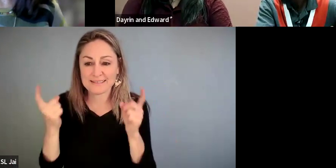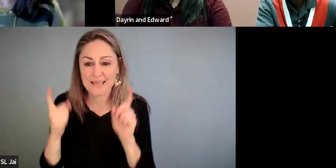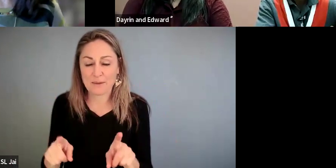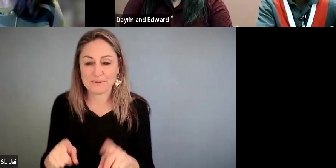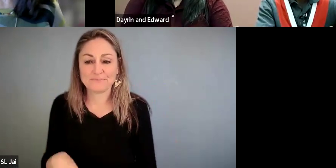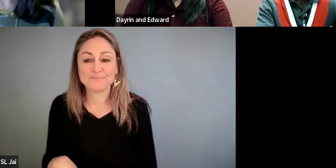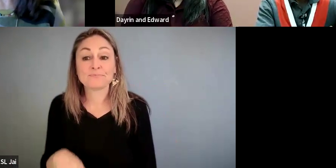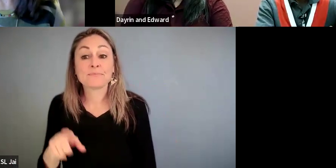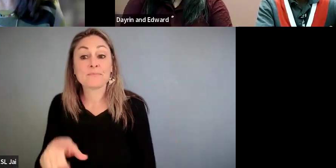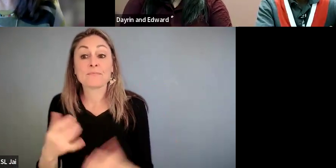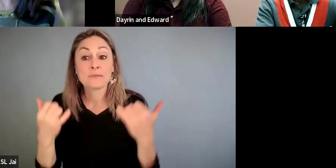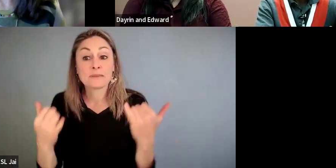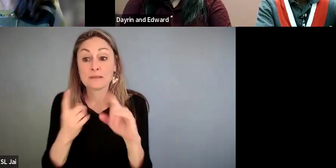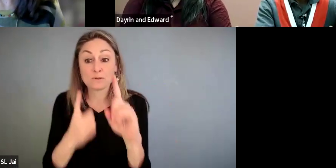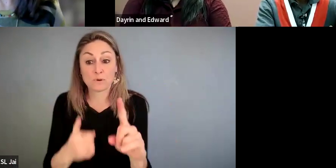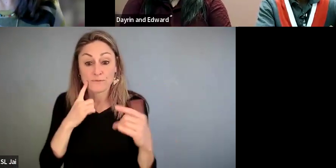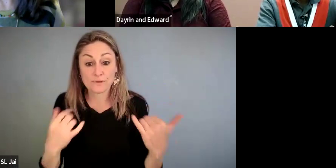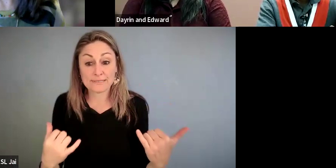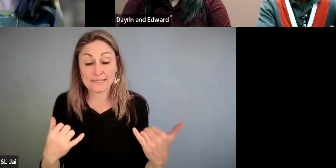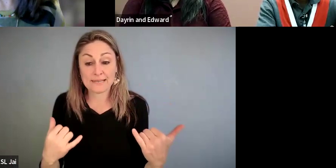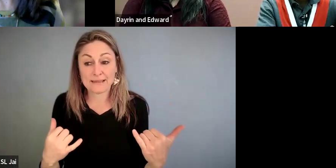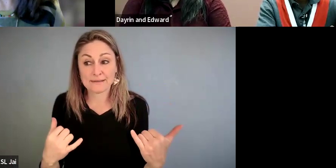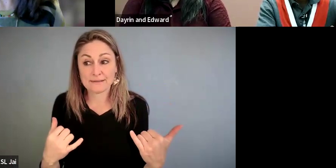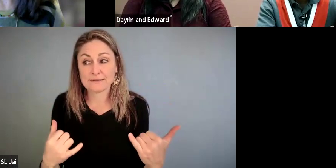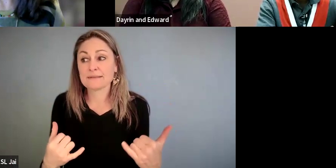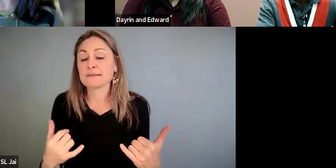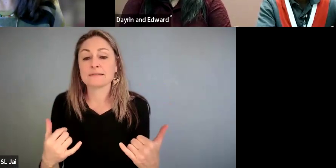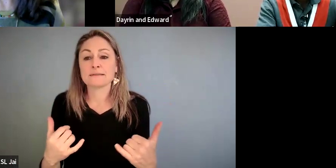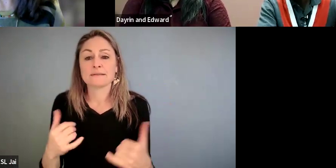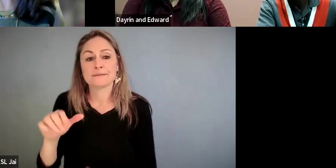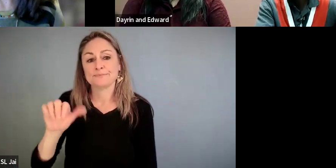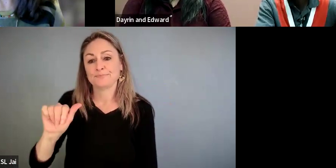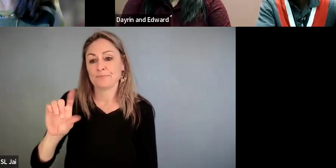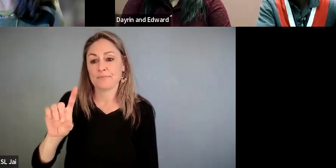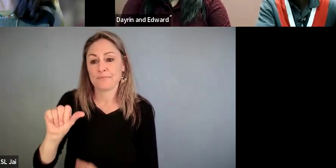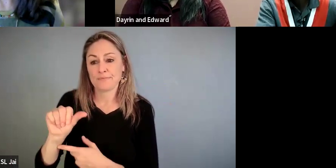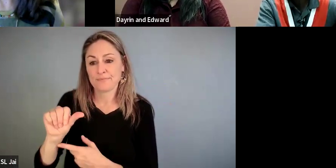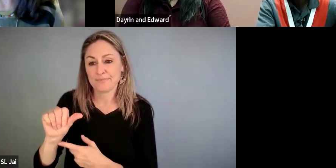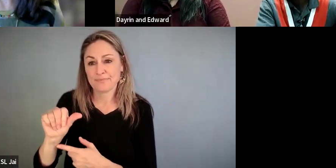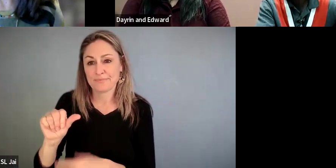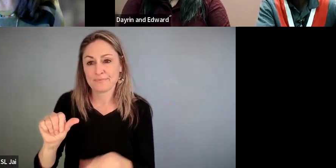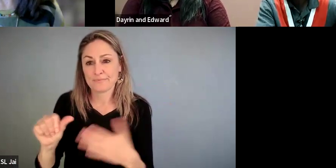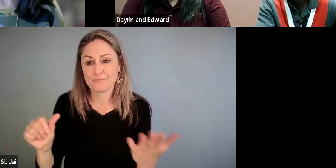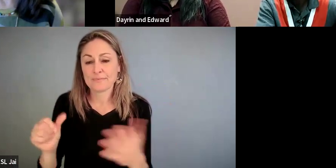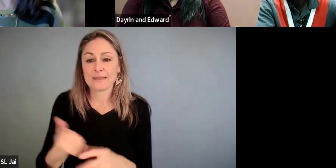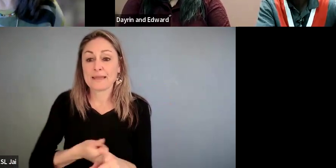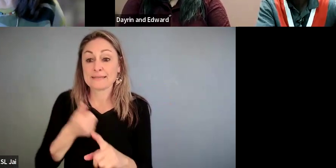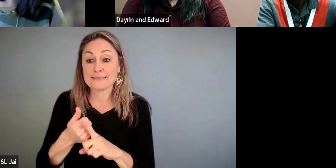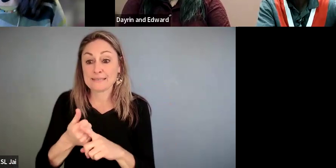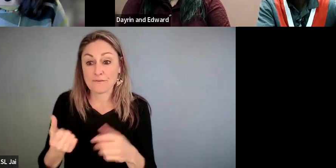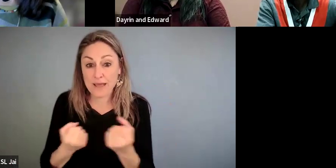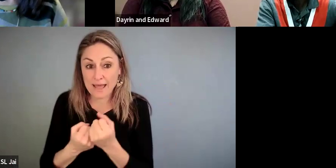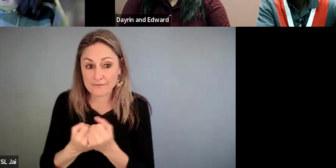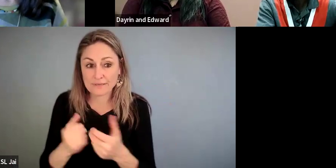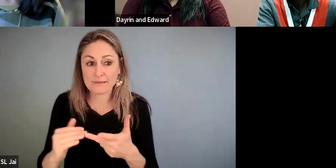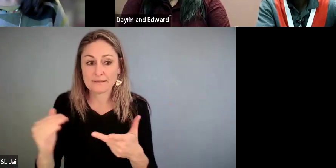So today, the goal for today is what is ADA? What is the self-advocate? Ways to be